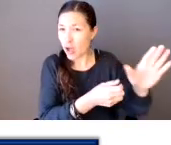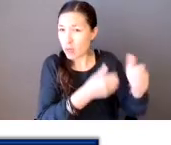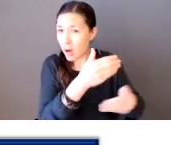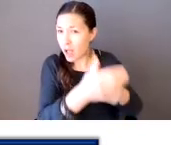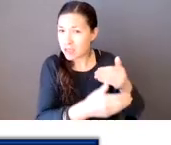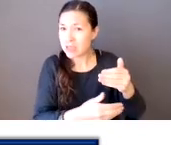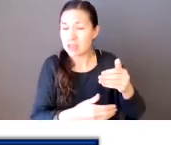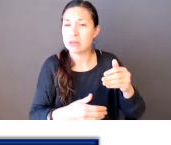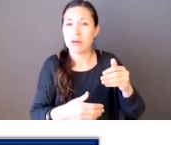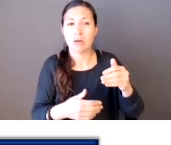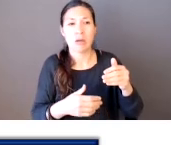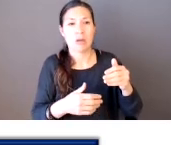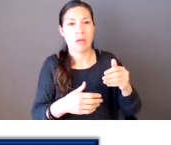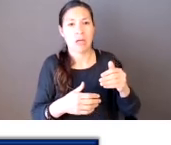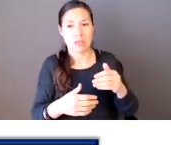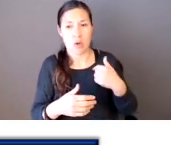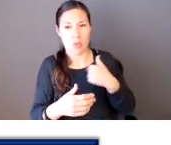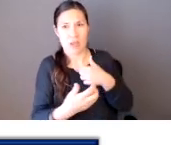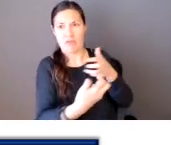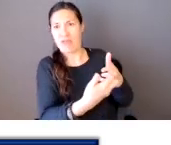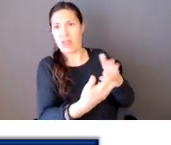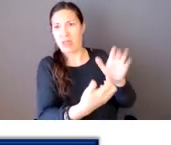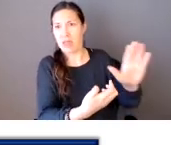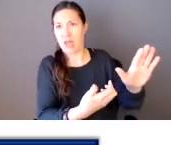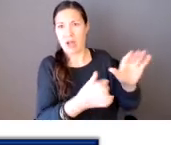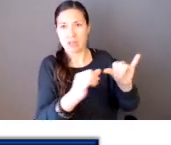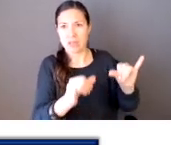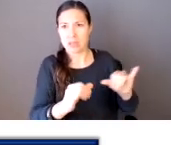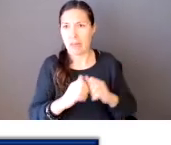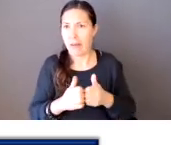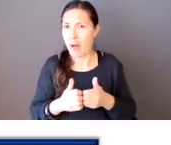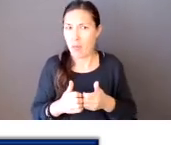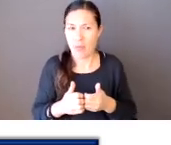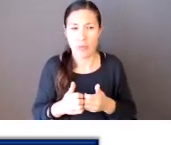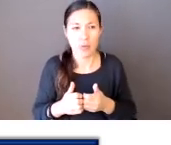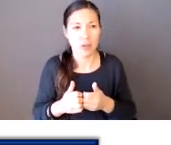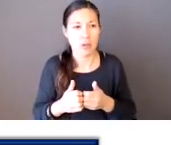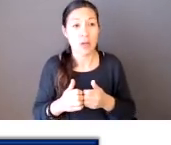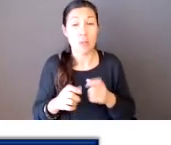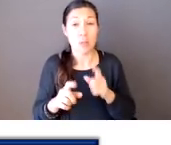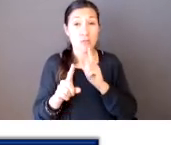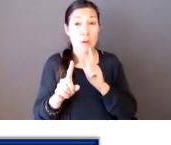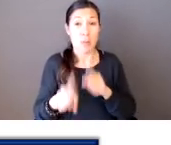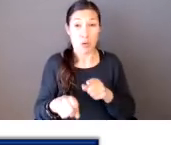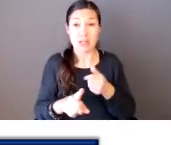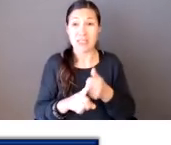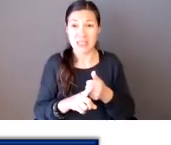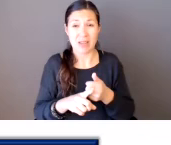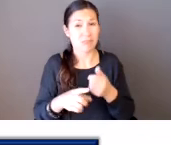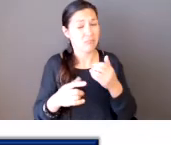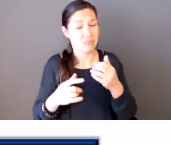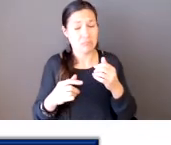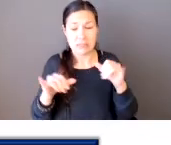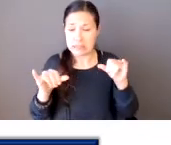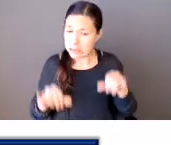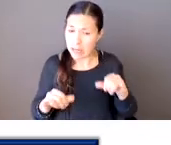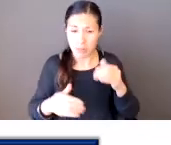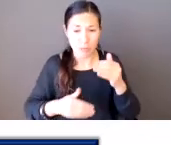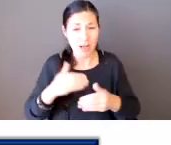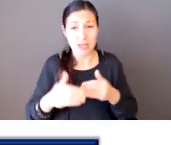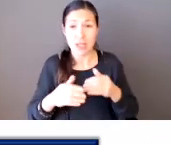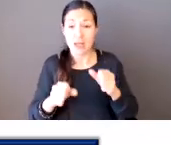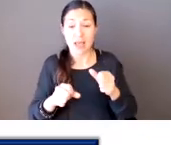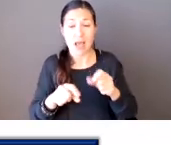and how do we fit into that? The reporting process, though, didn't change. You call the hotline. The elder